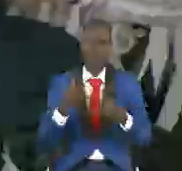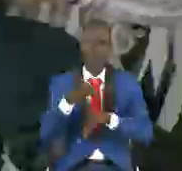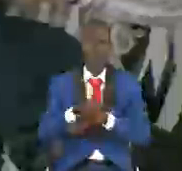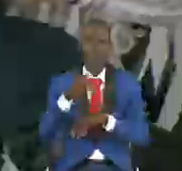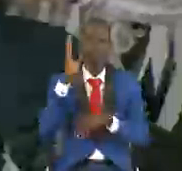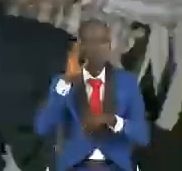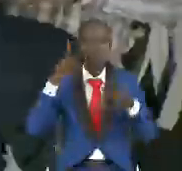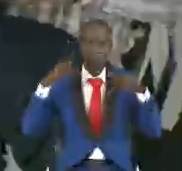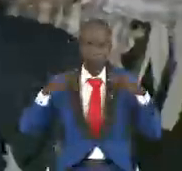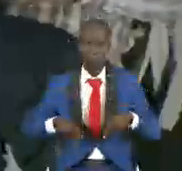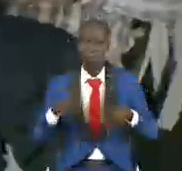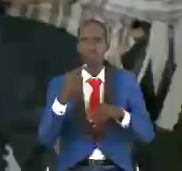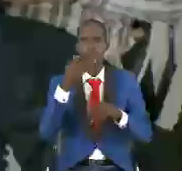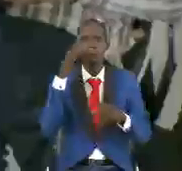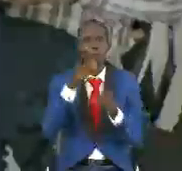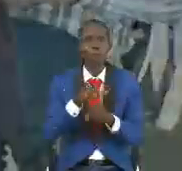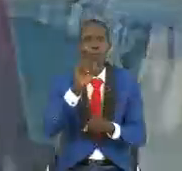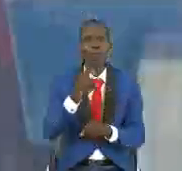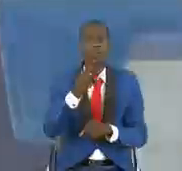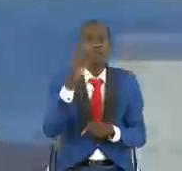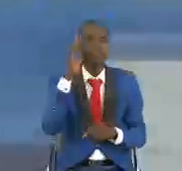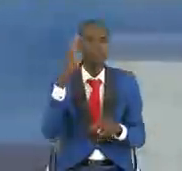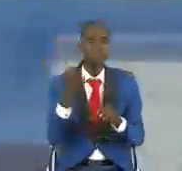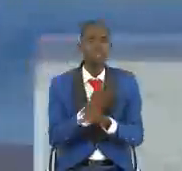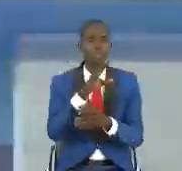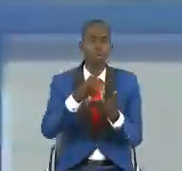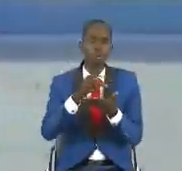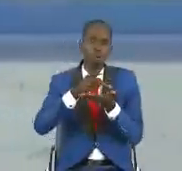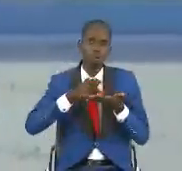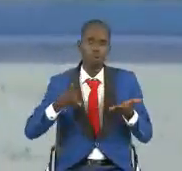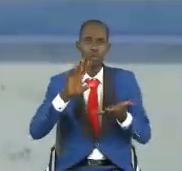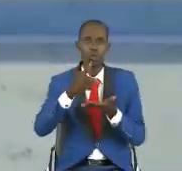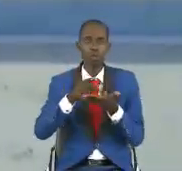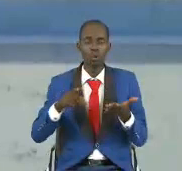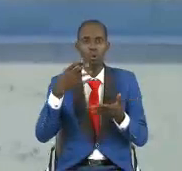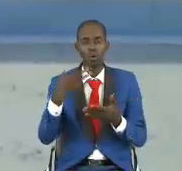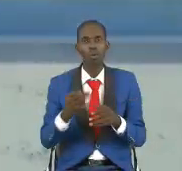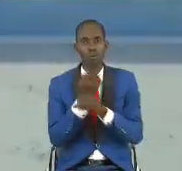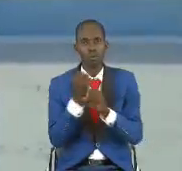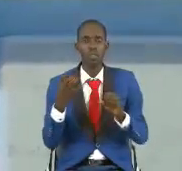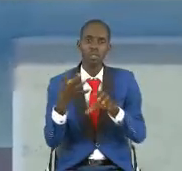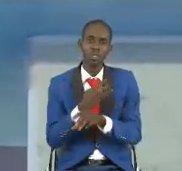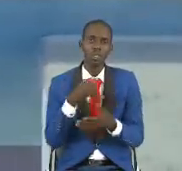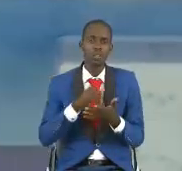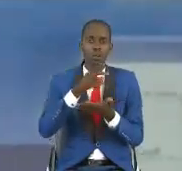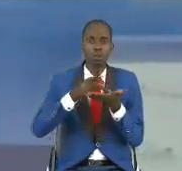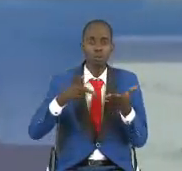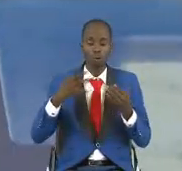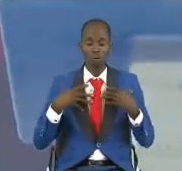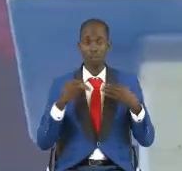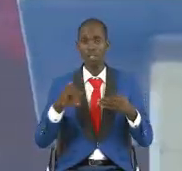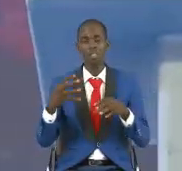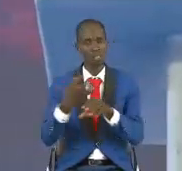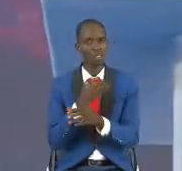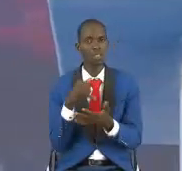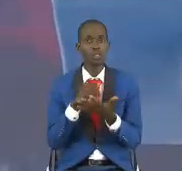promises and you will take your portion. Your portion of salvation, take it. Your portion of healing, take it. Your portion